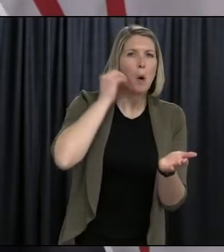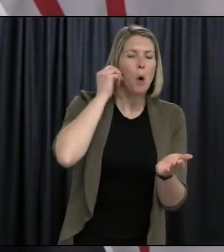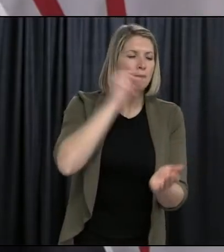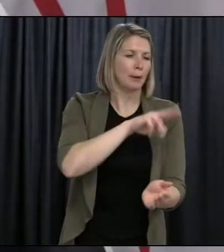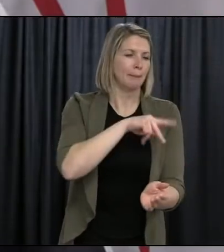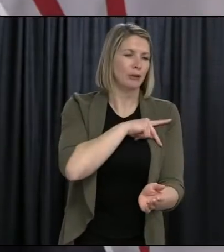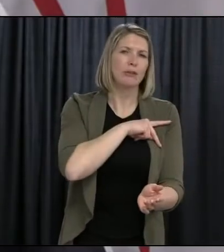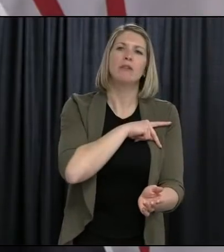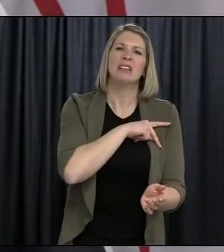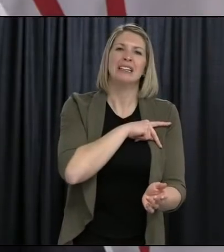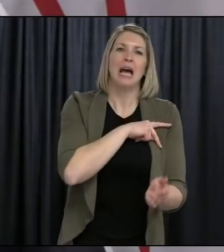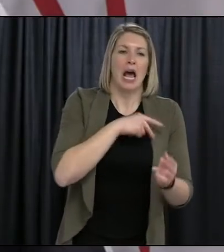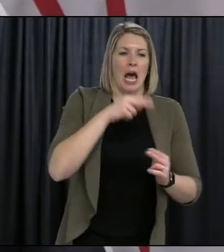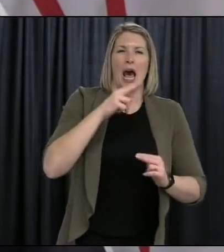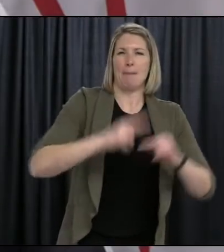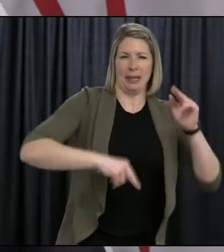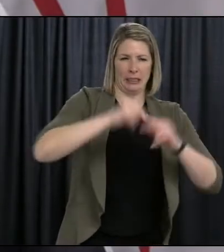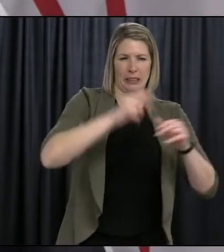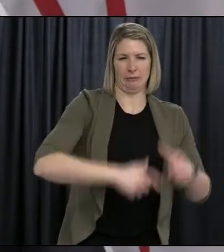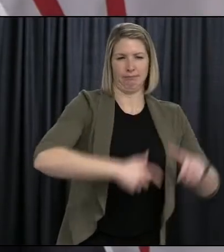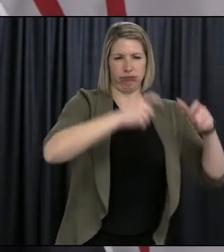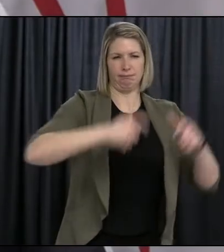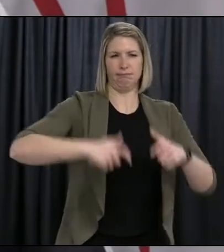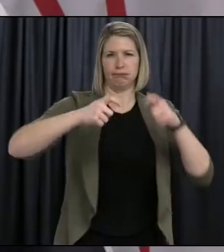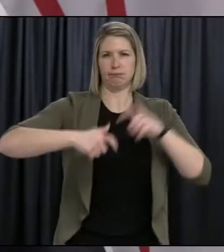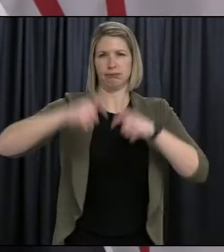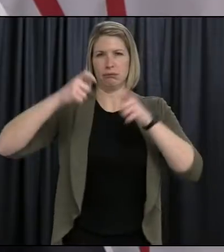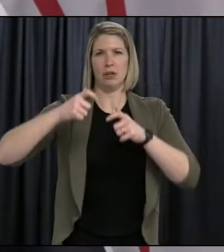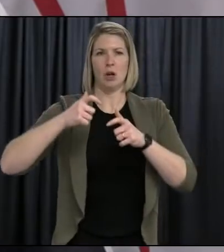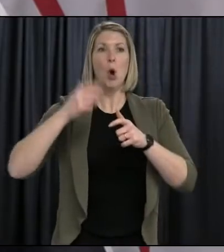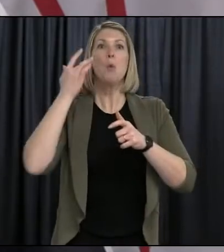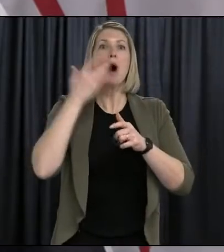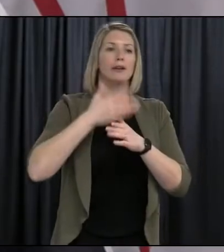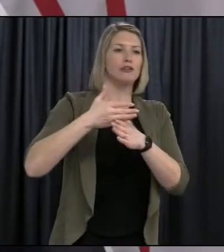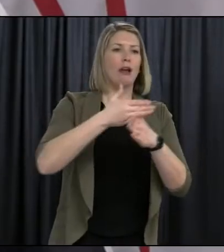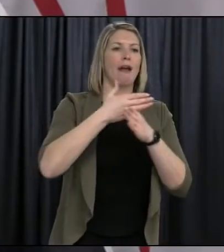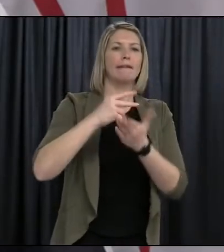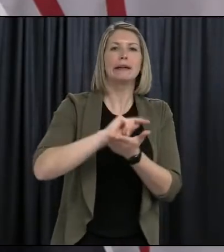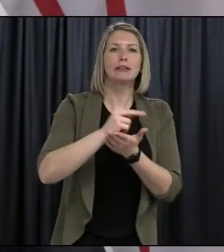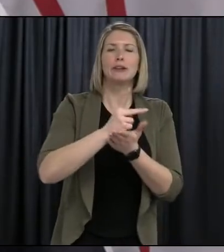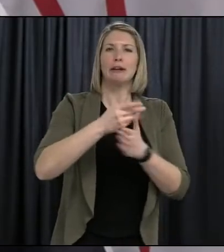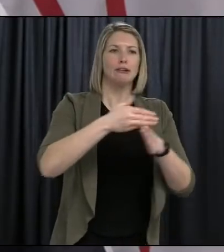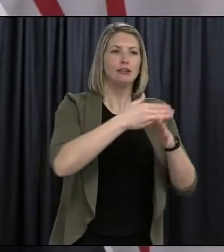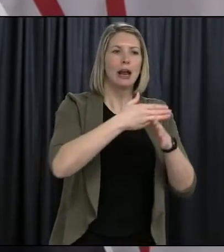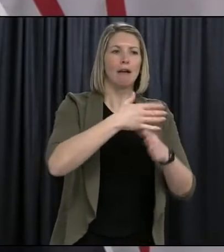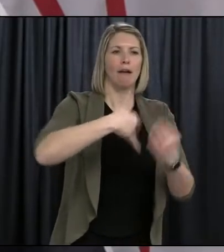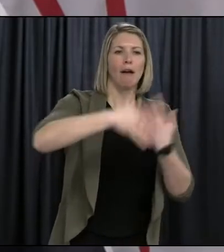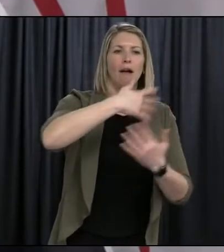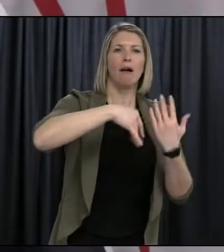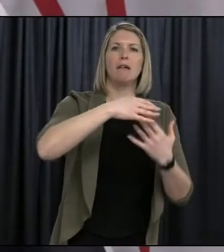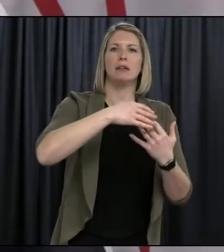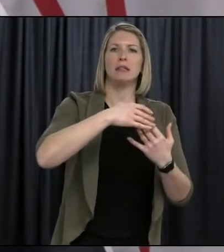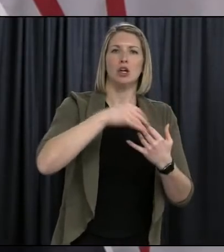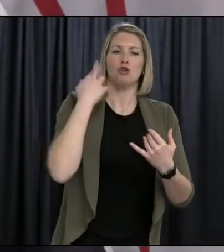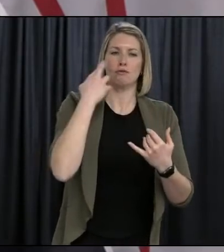other types of living facilities like that. That's why we focus on those areas. I